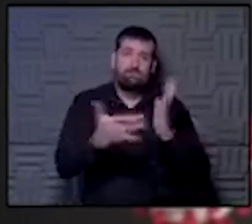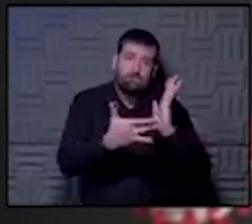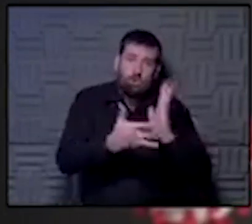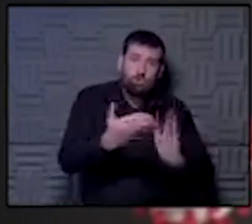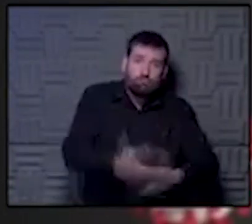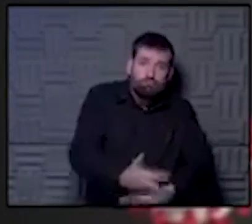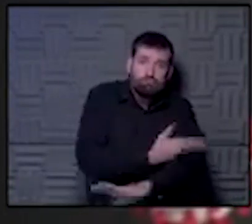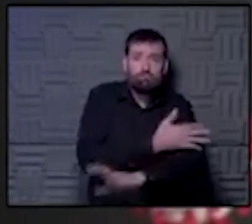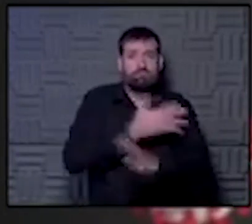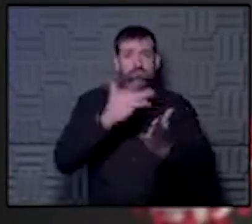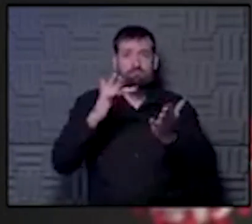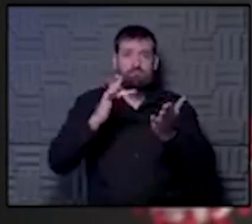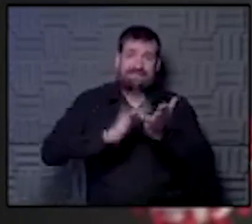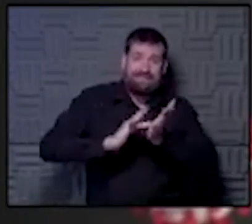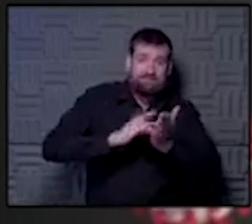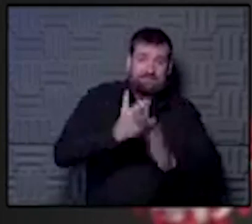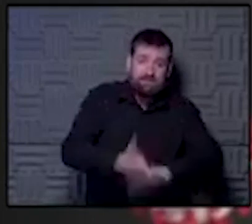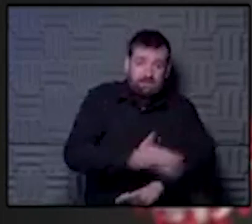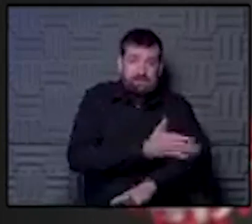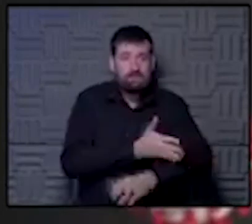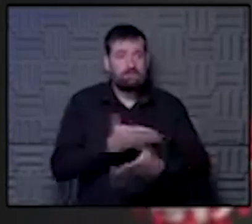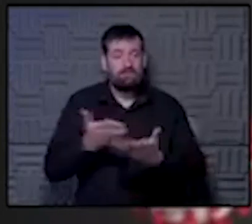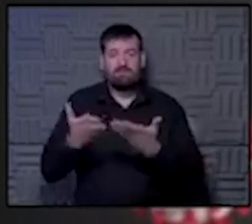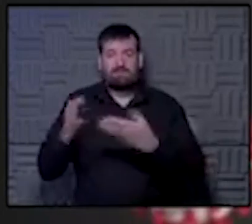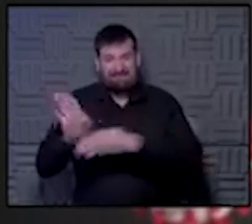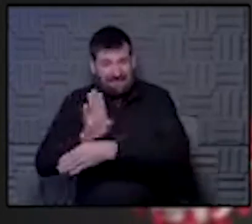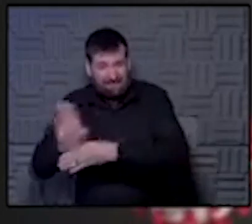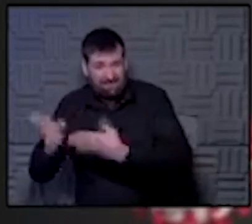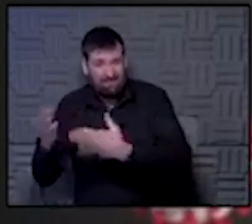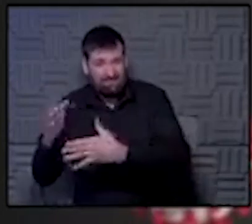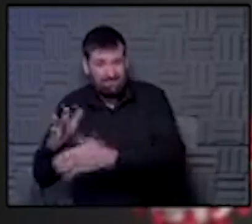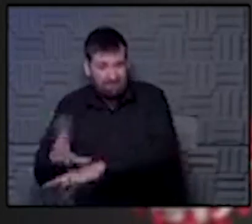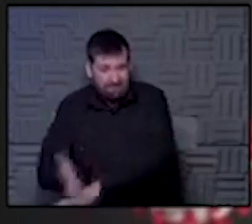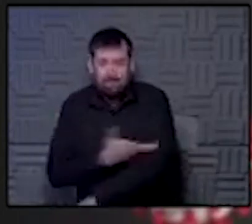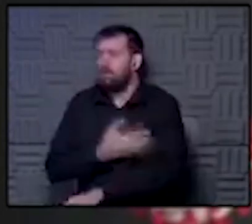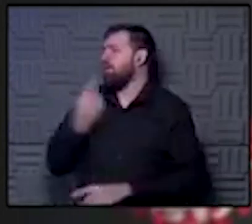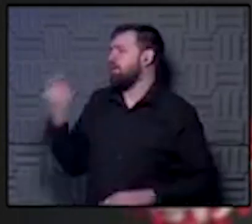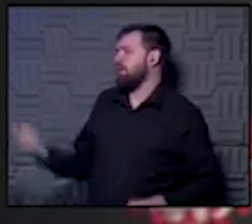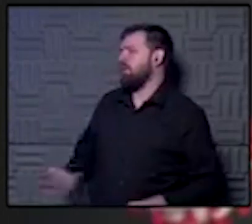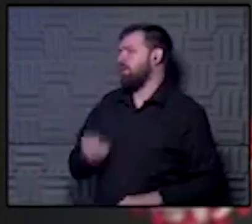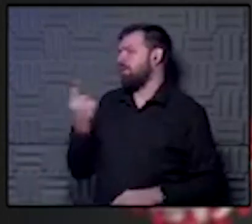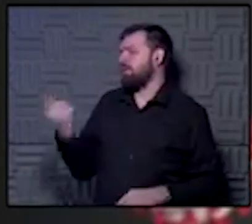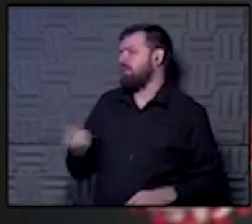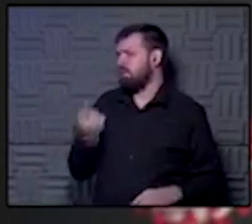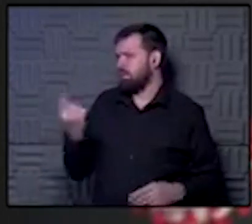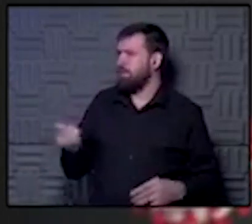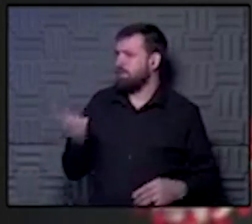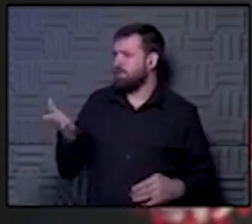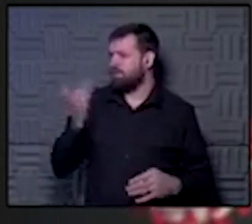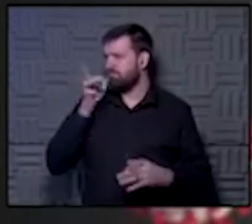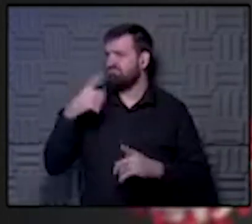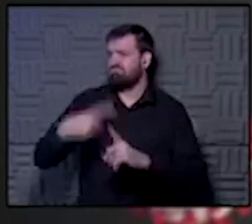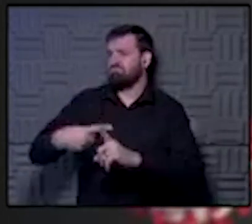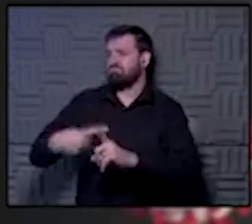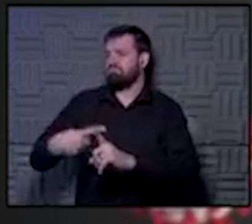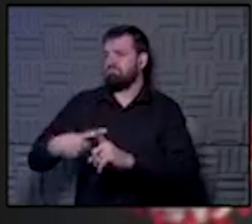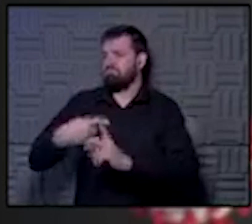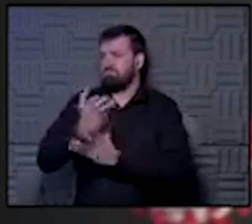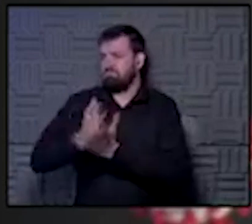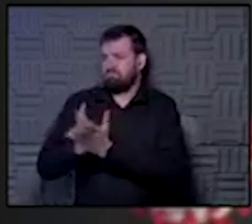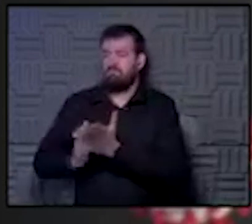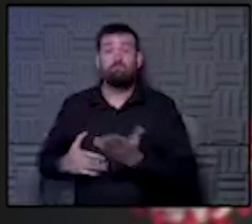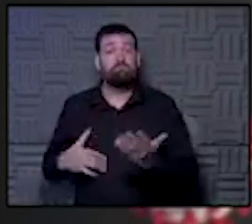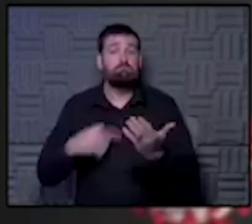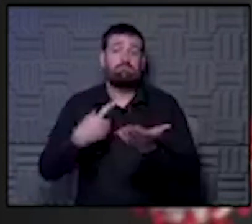or industry? Everything feels so bleak. There are always silver linings to every pandemic. And one of the things we try to do on this program is to talk about